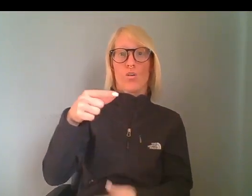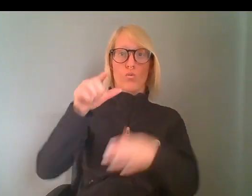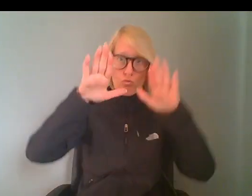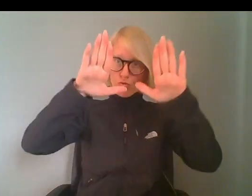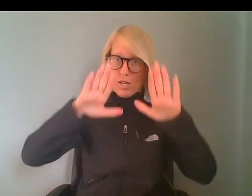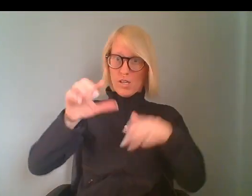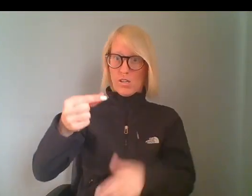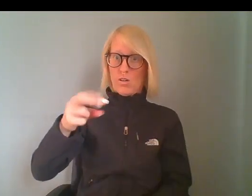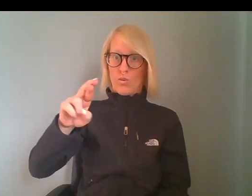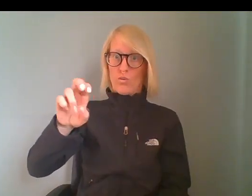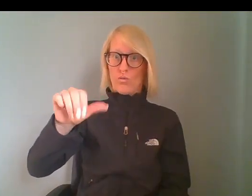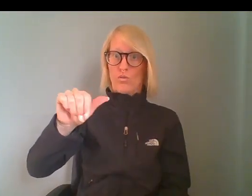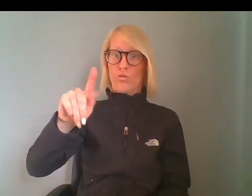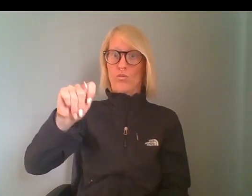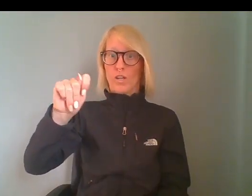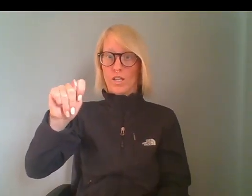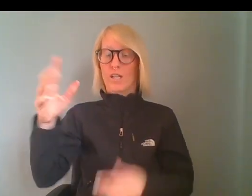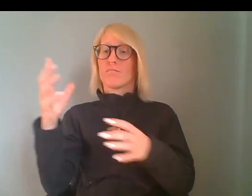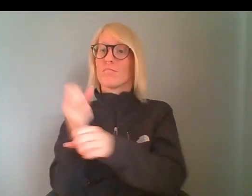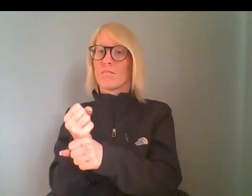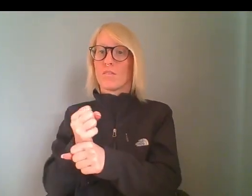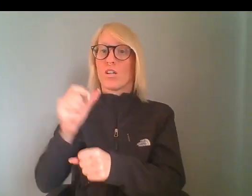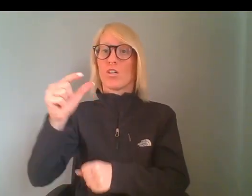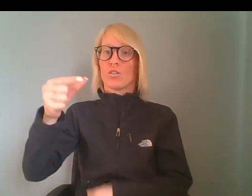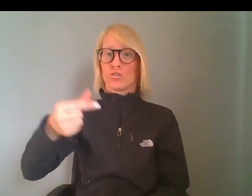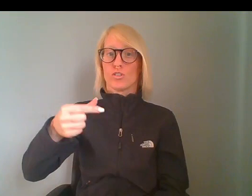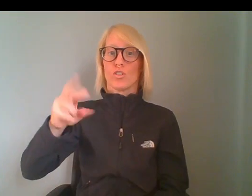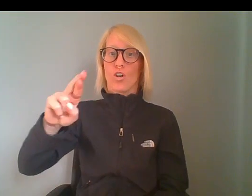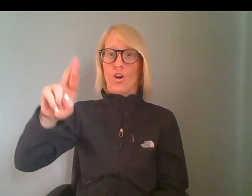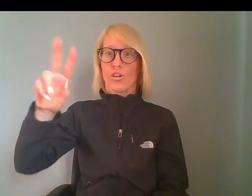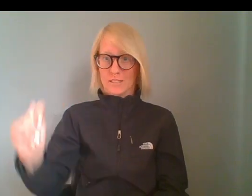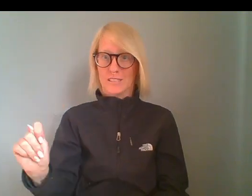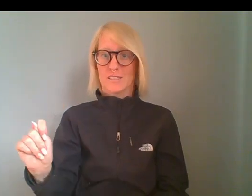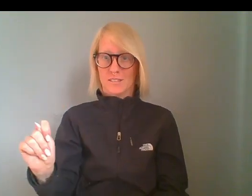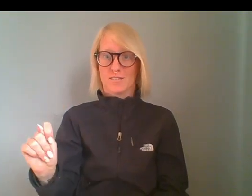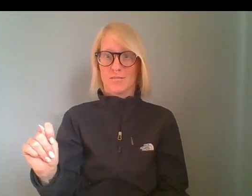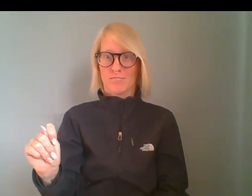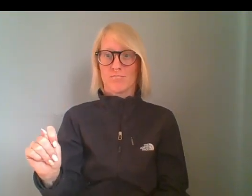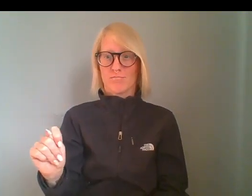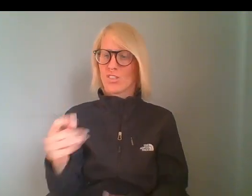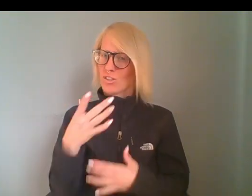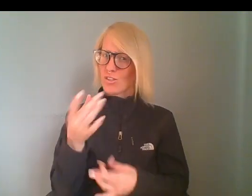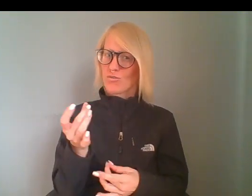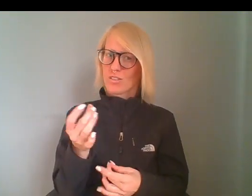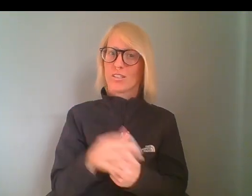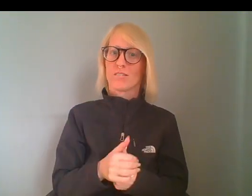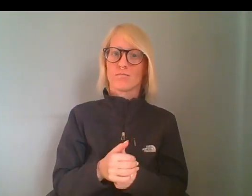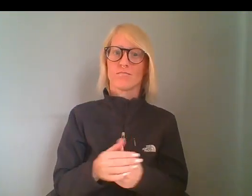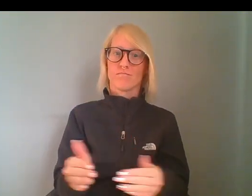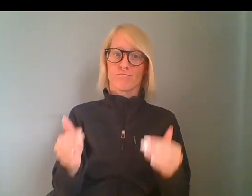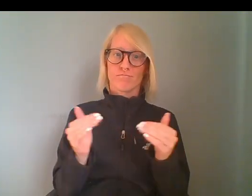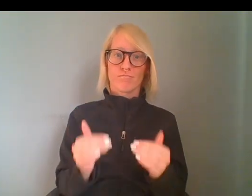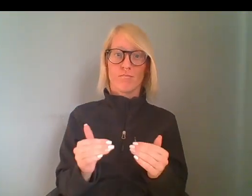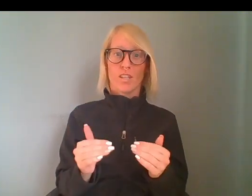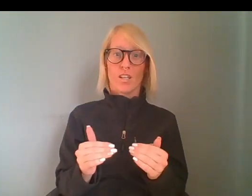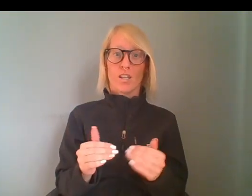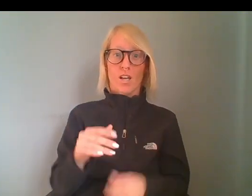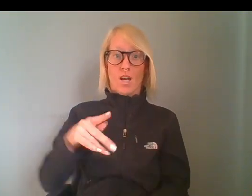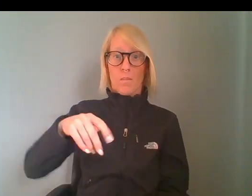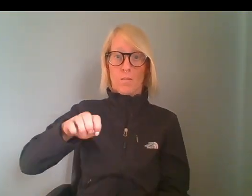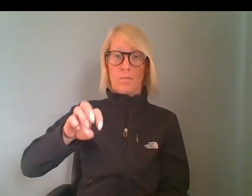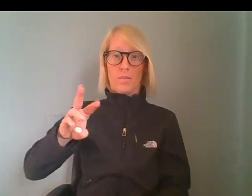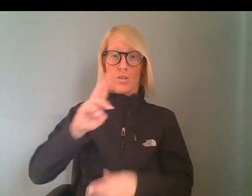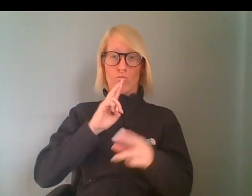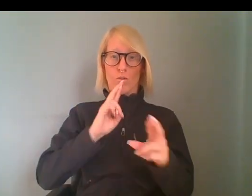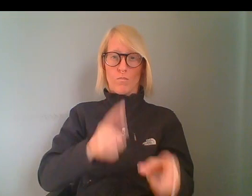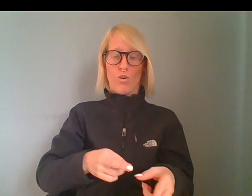even using. And this, I think, is interesting. This was a Pew report done, this latest data, I believe, was in October